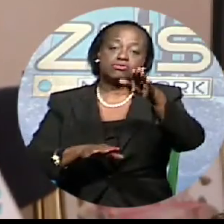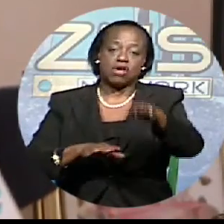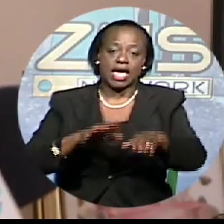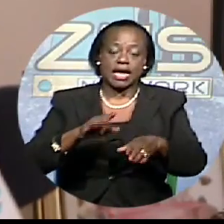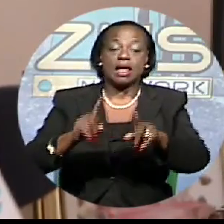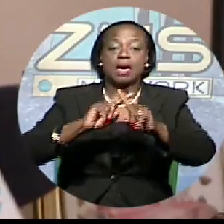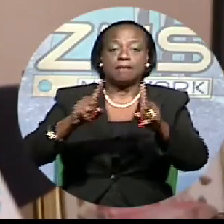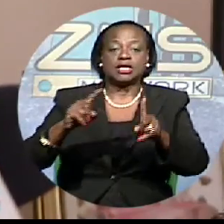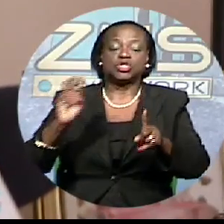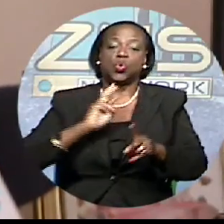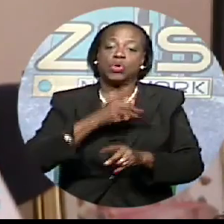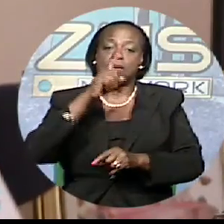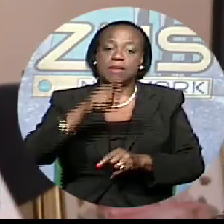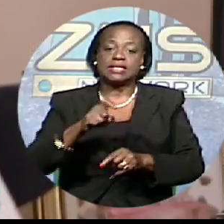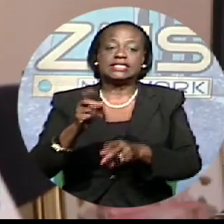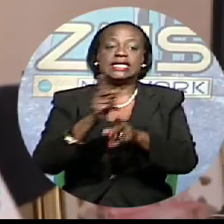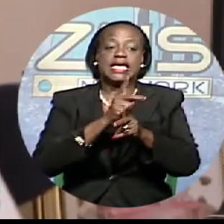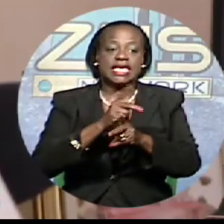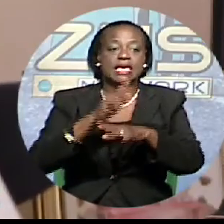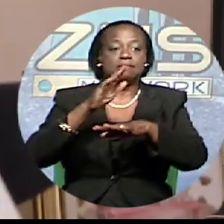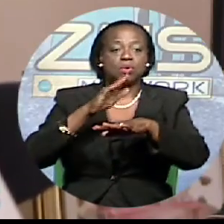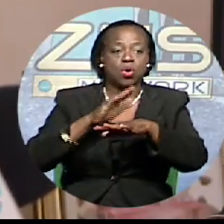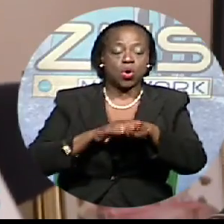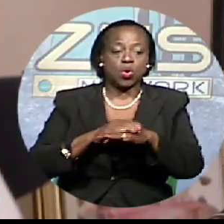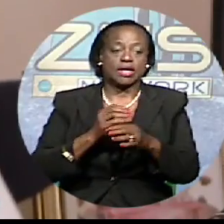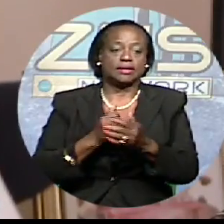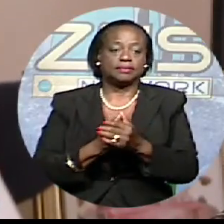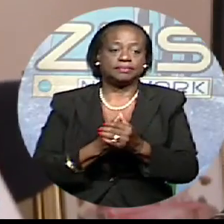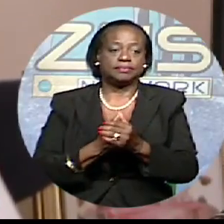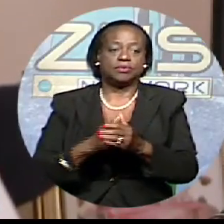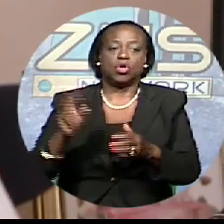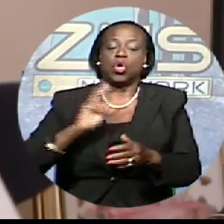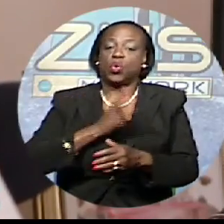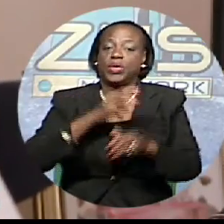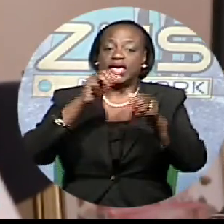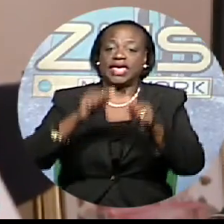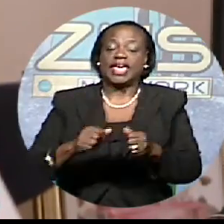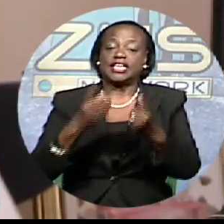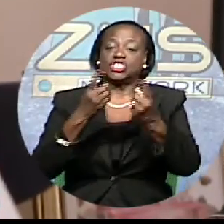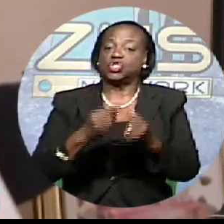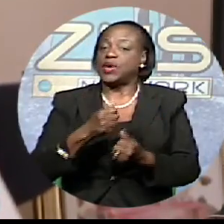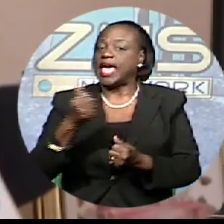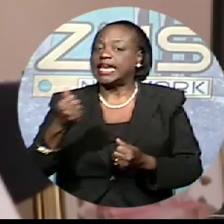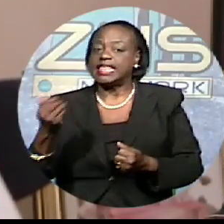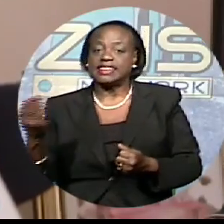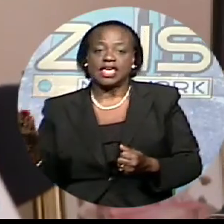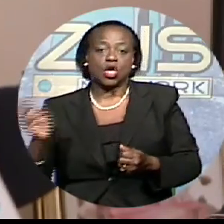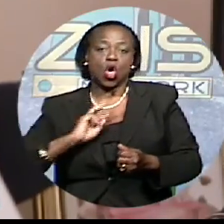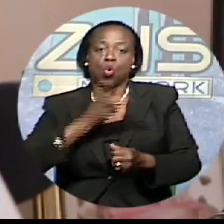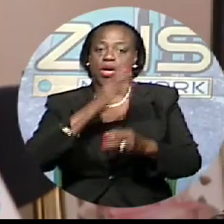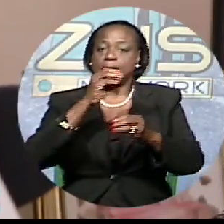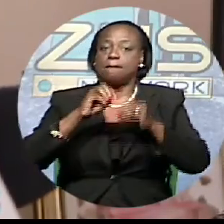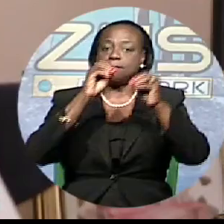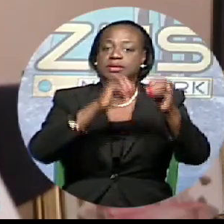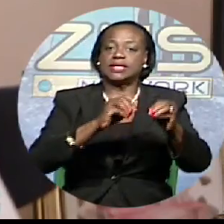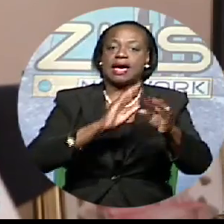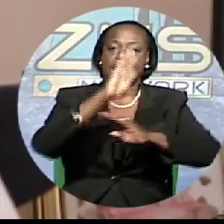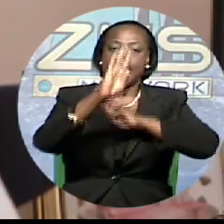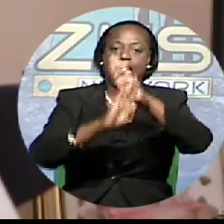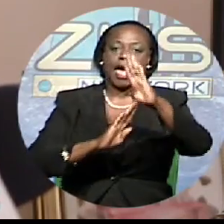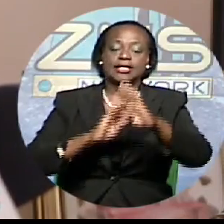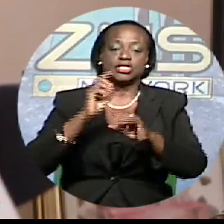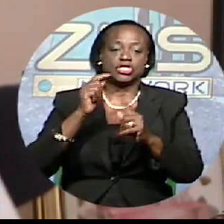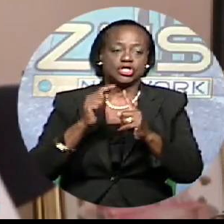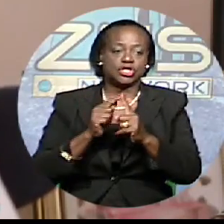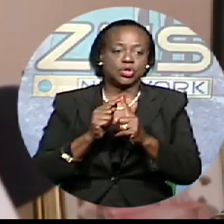ever feel as though you can't do it. You can do anything you put your mind to do. And I think our